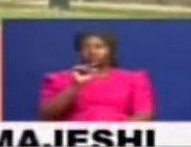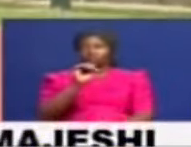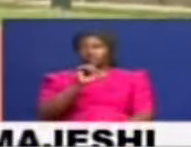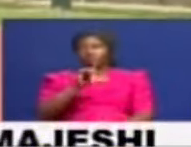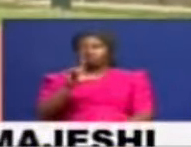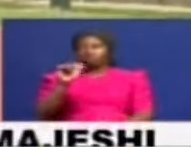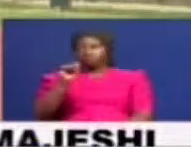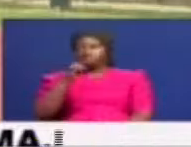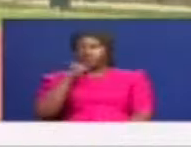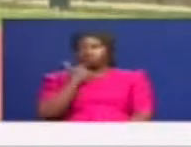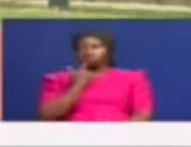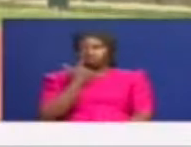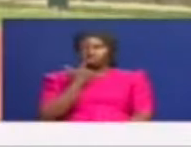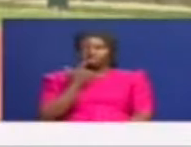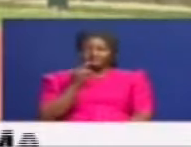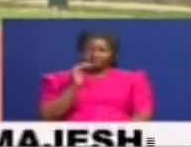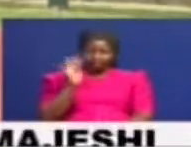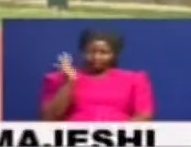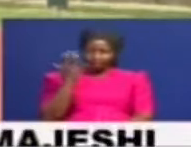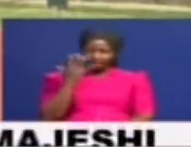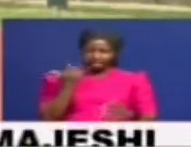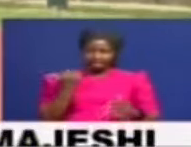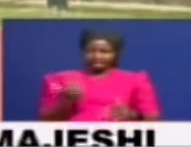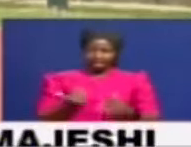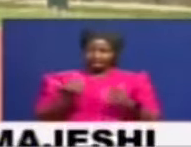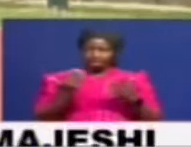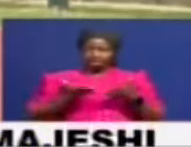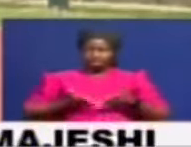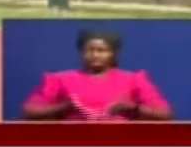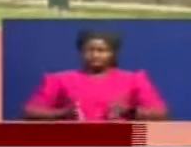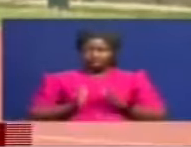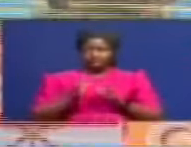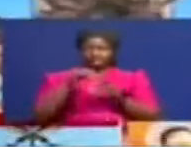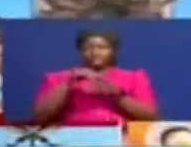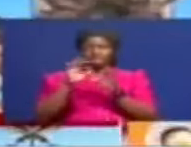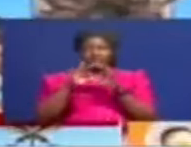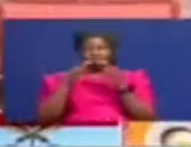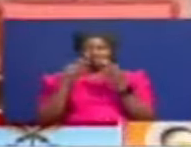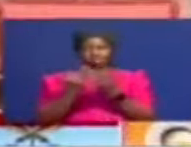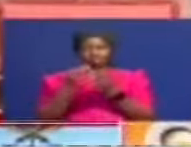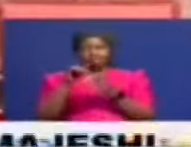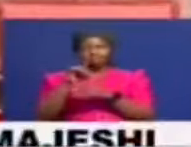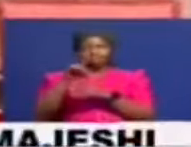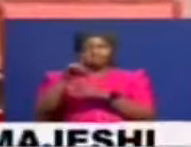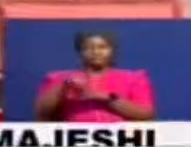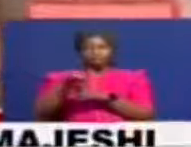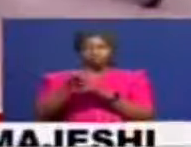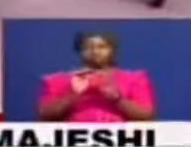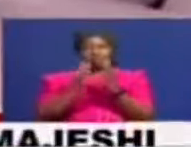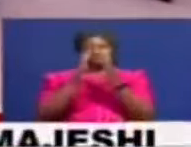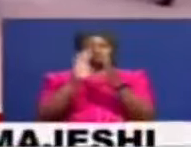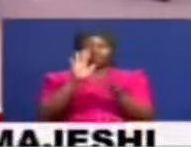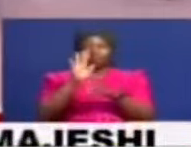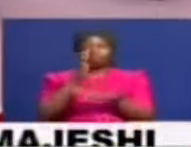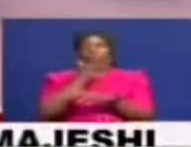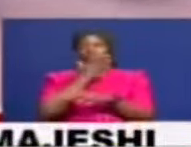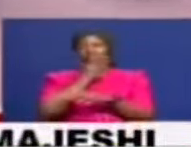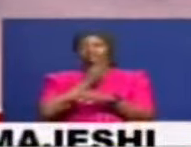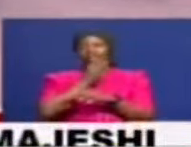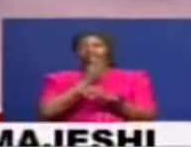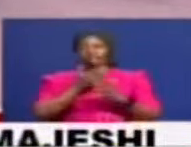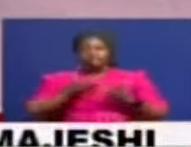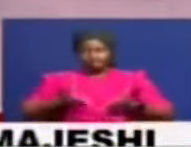C.S. Edendu Ali, former Cabinet Secretary Defense, Rachel Lomamo is there, the diplomatic corps, the soldiers